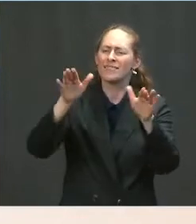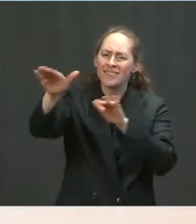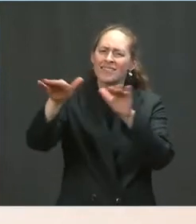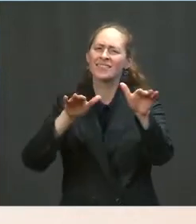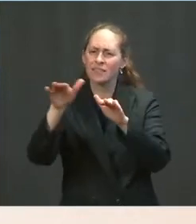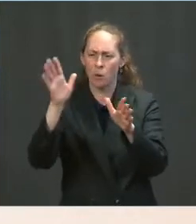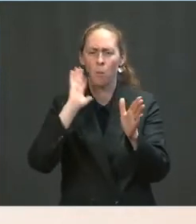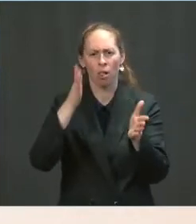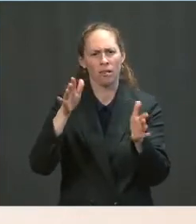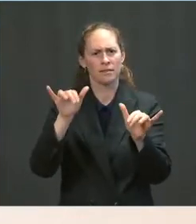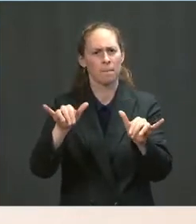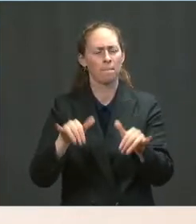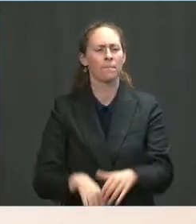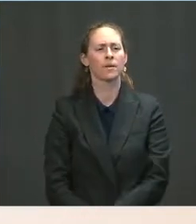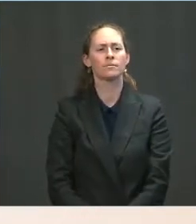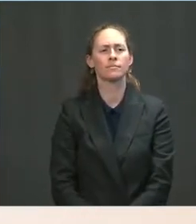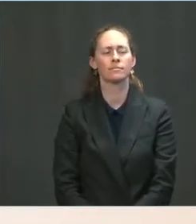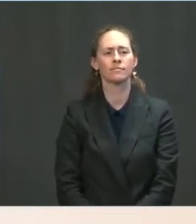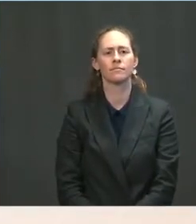get vaccinated.